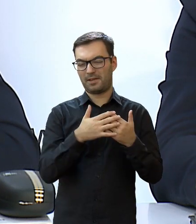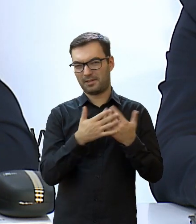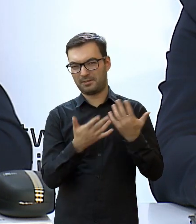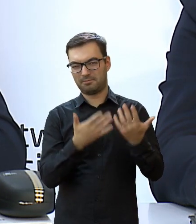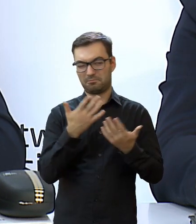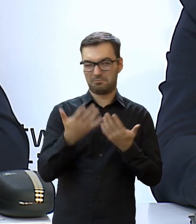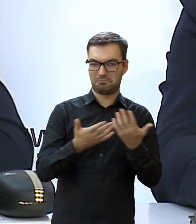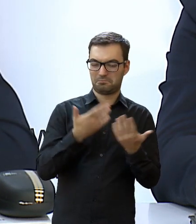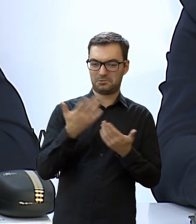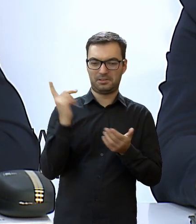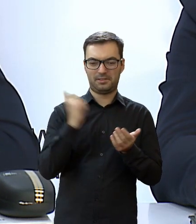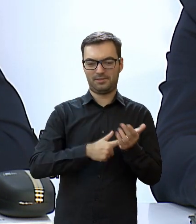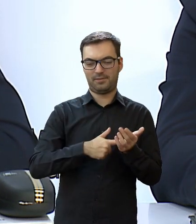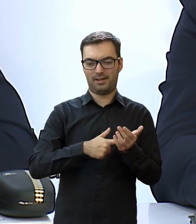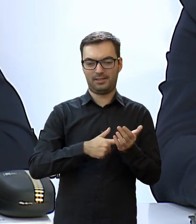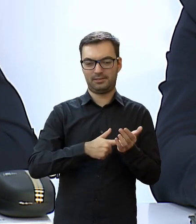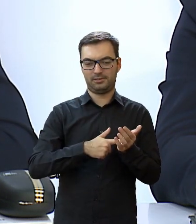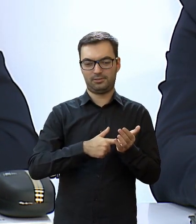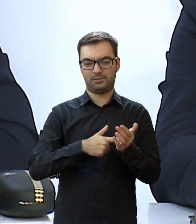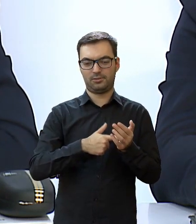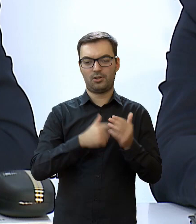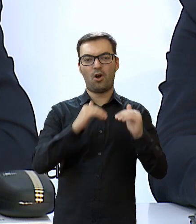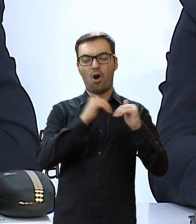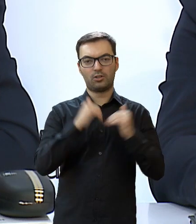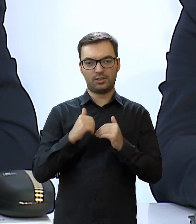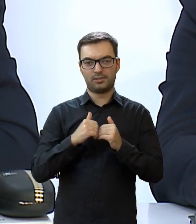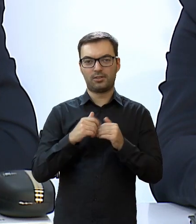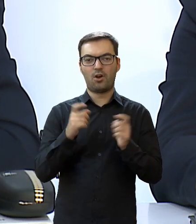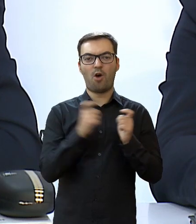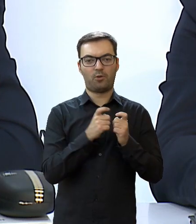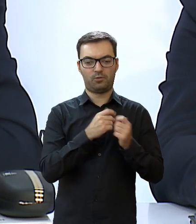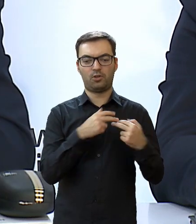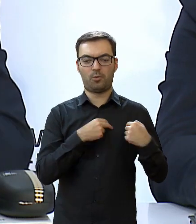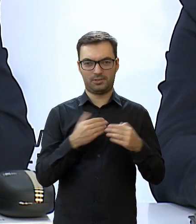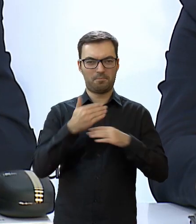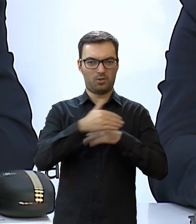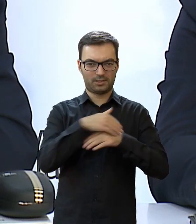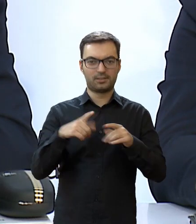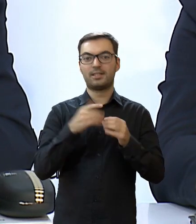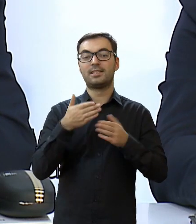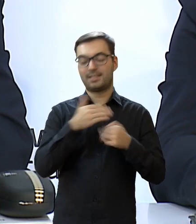There are over 2,000 separate commissions.